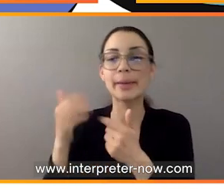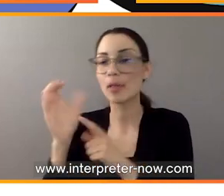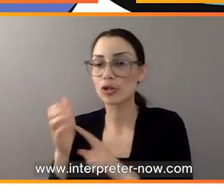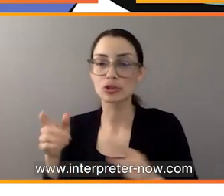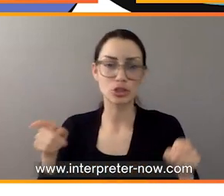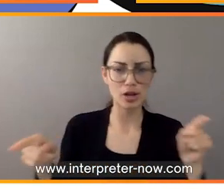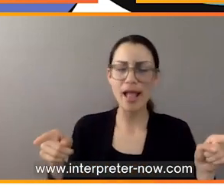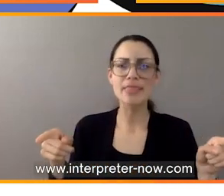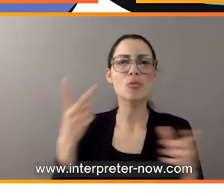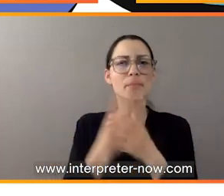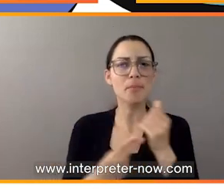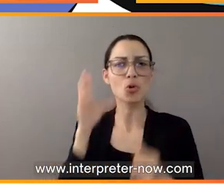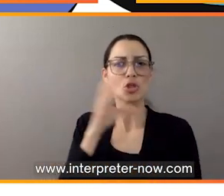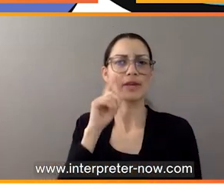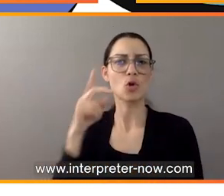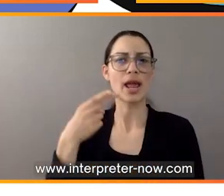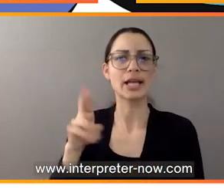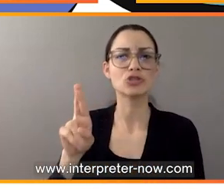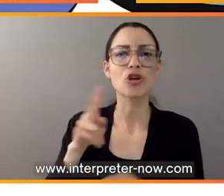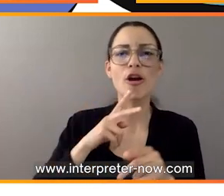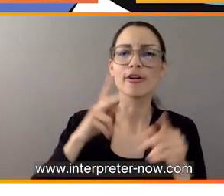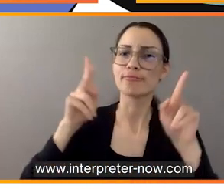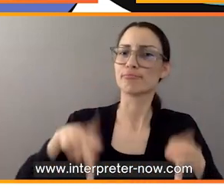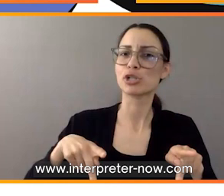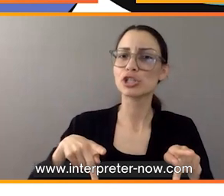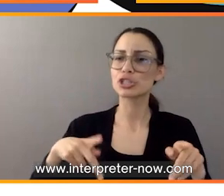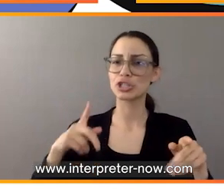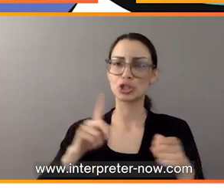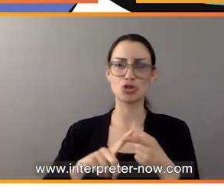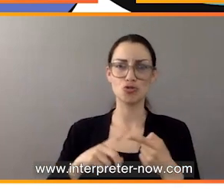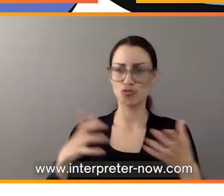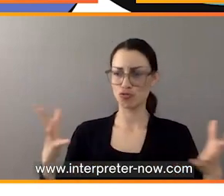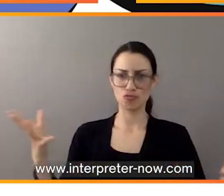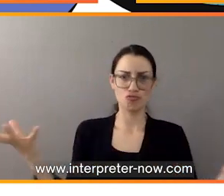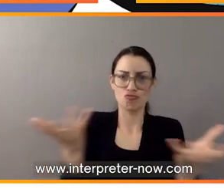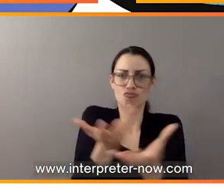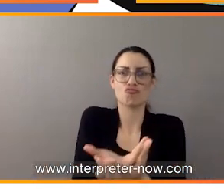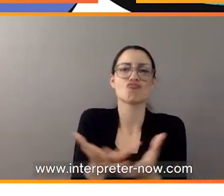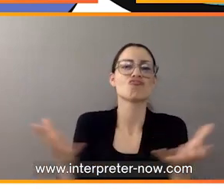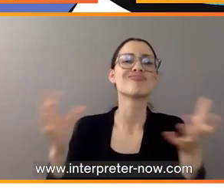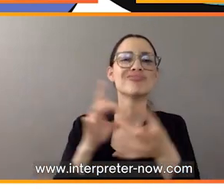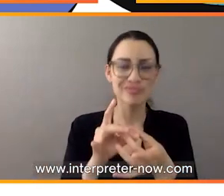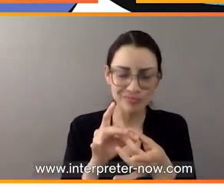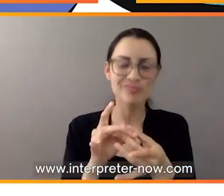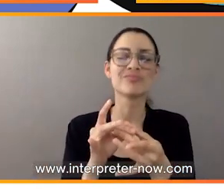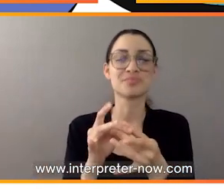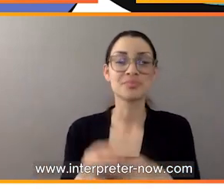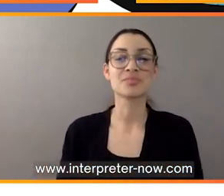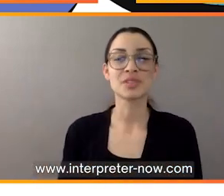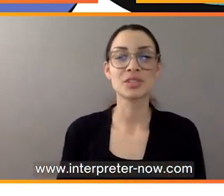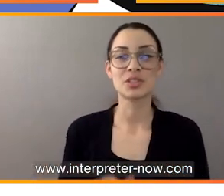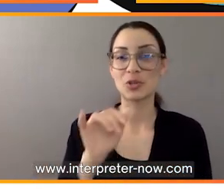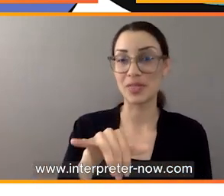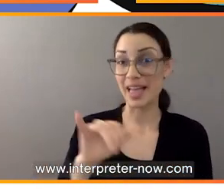best of both together, you know? And so that was really the charge. And at the same time, making sure you have the right leader capability in